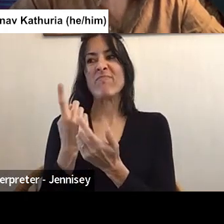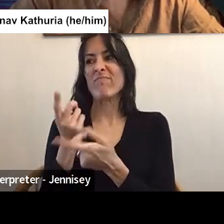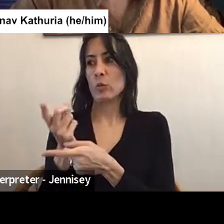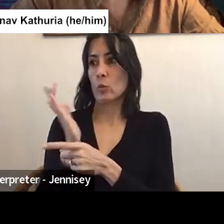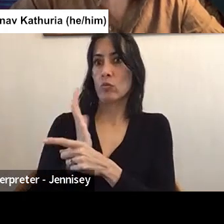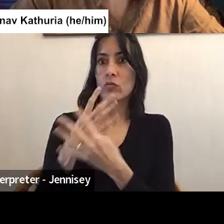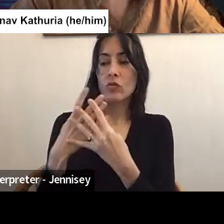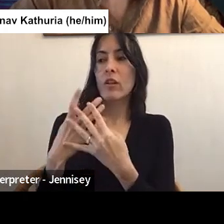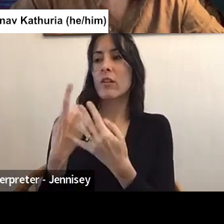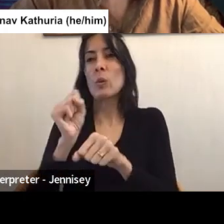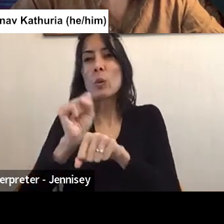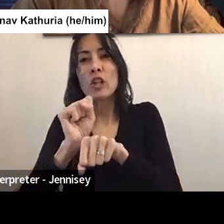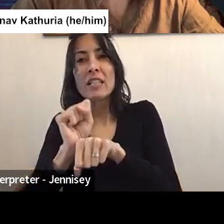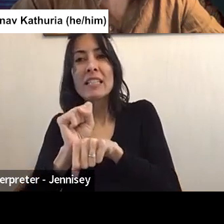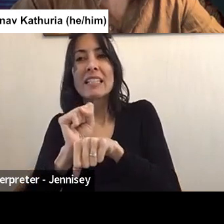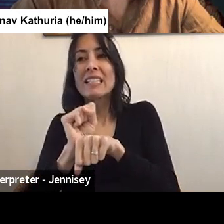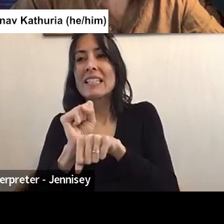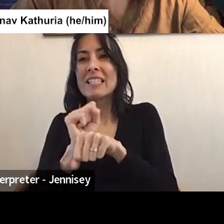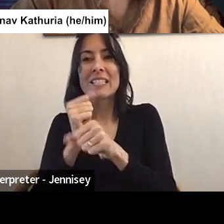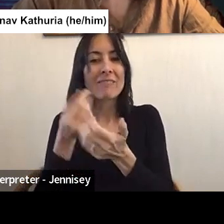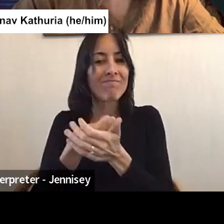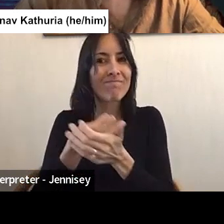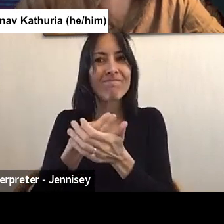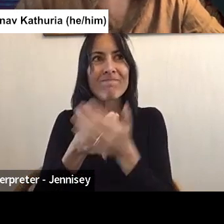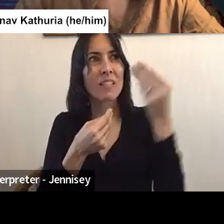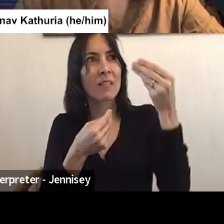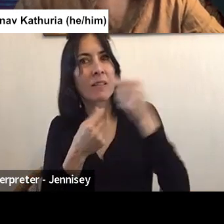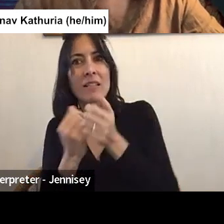wages, were already not providing them with fair